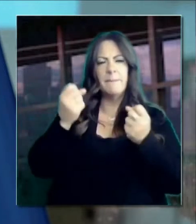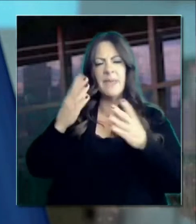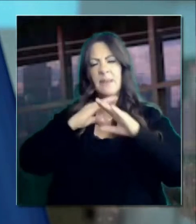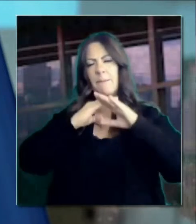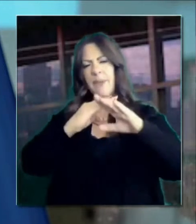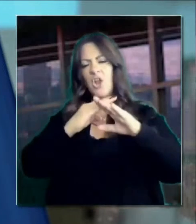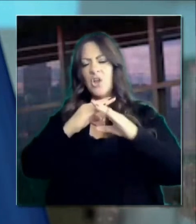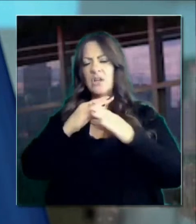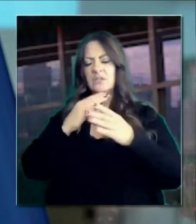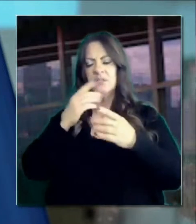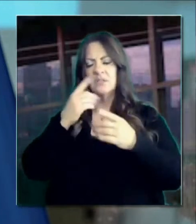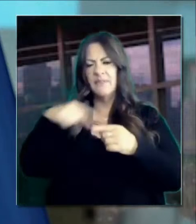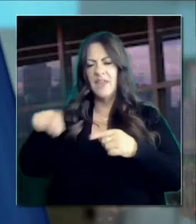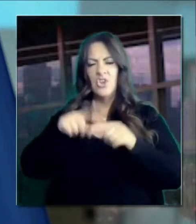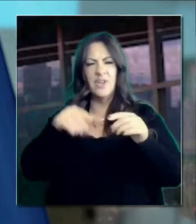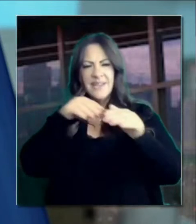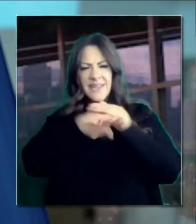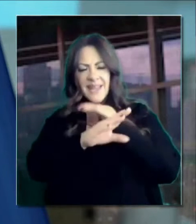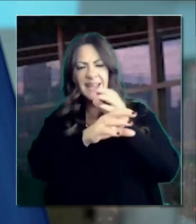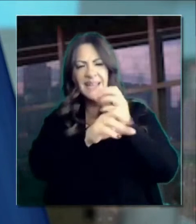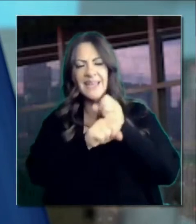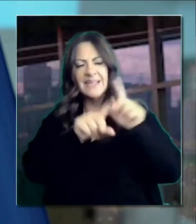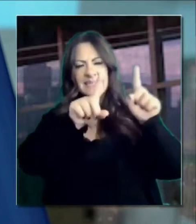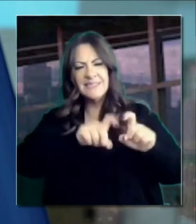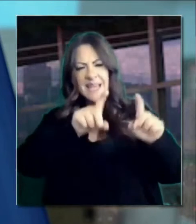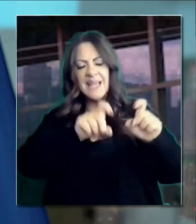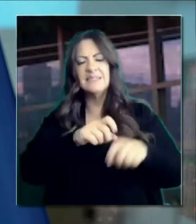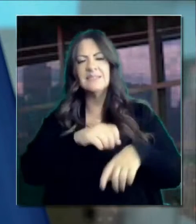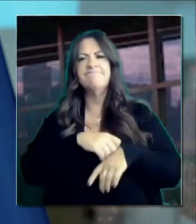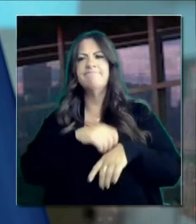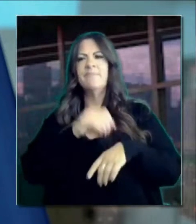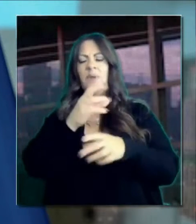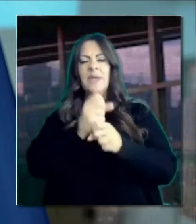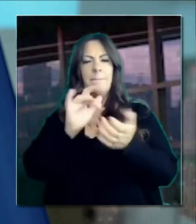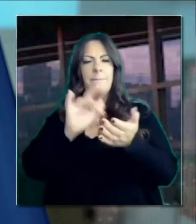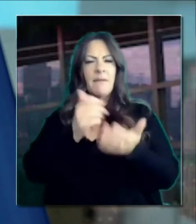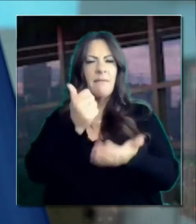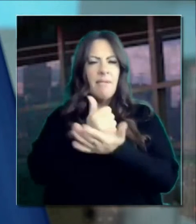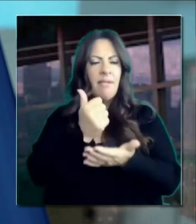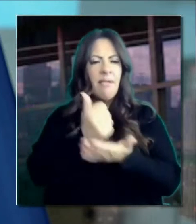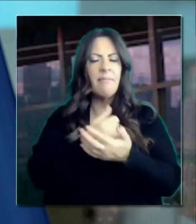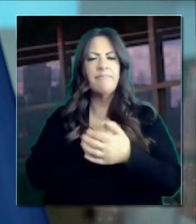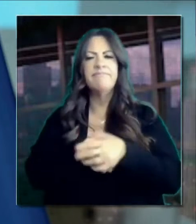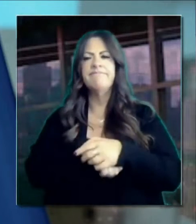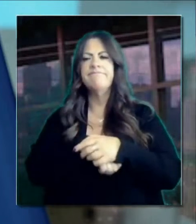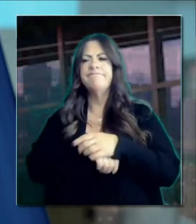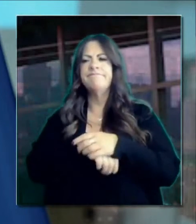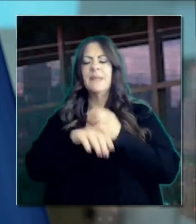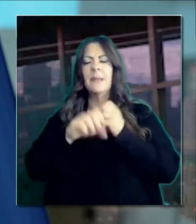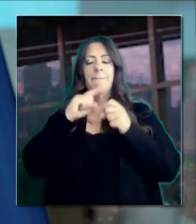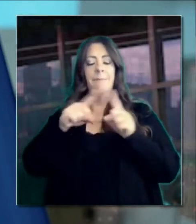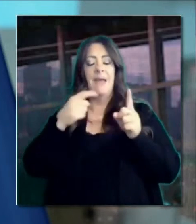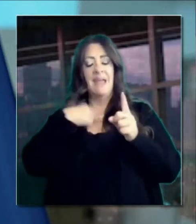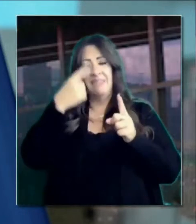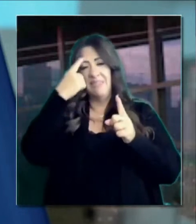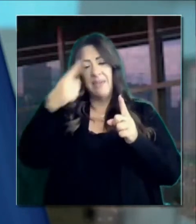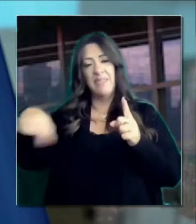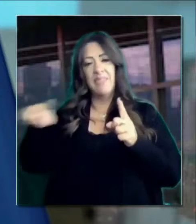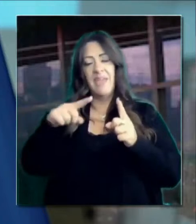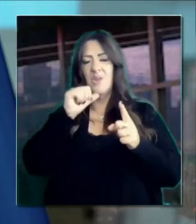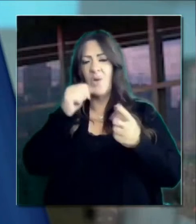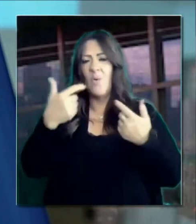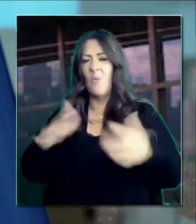this program, including test or medical referral requirements, and also the fact that a lot of people just don't trust it or are afraid of separating from their